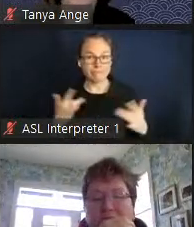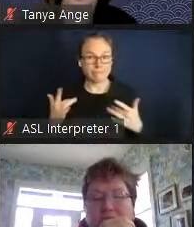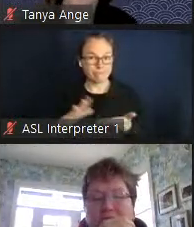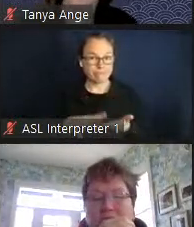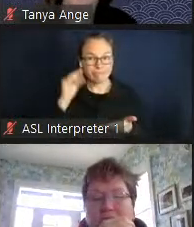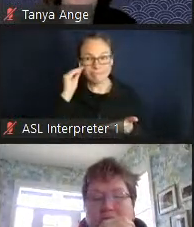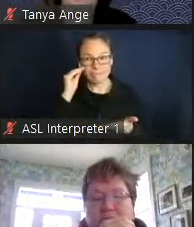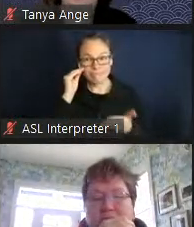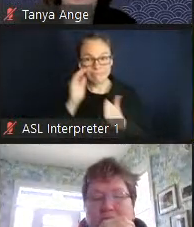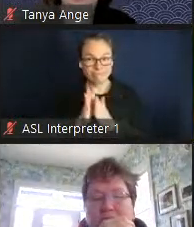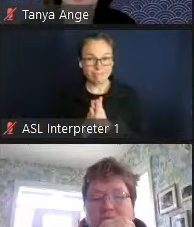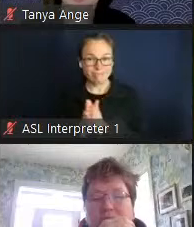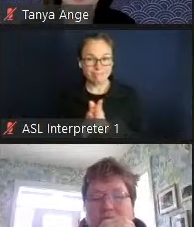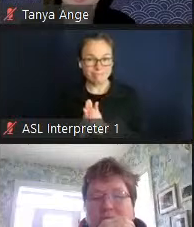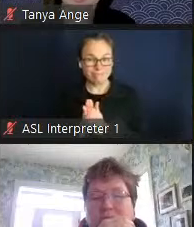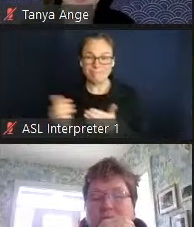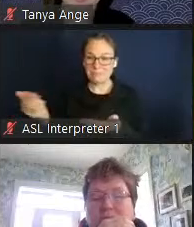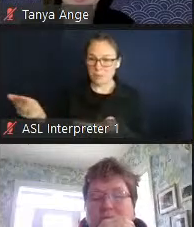in. Welcome.